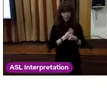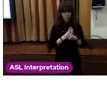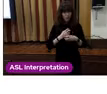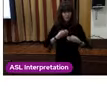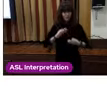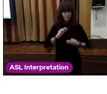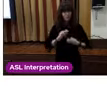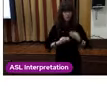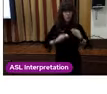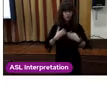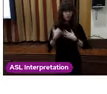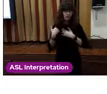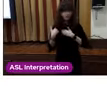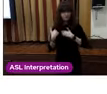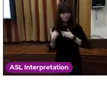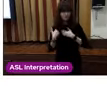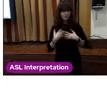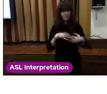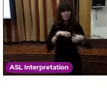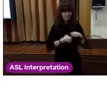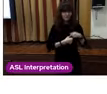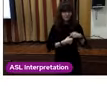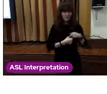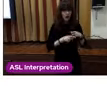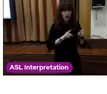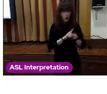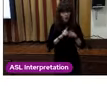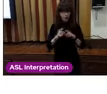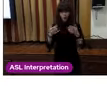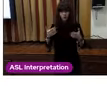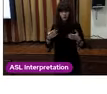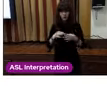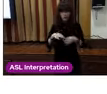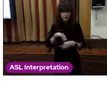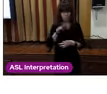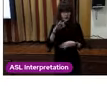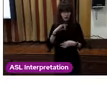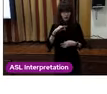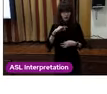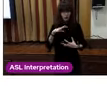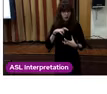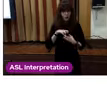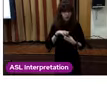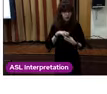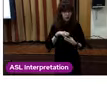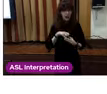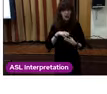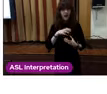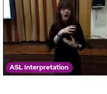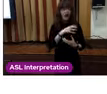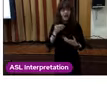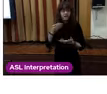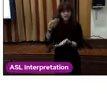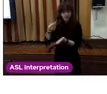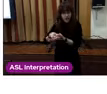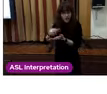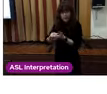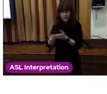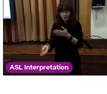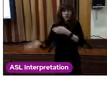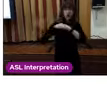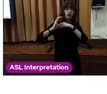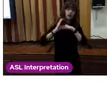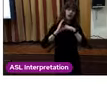emotional loss to your family, but it's also a profound spiritual loss. I mean, it's a profound financial loss as